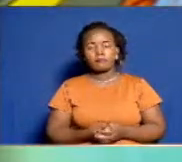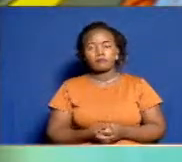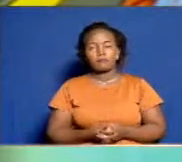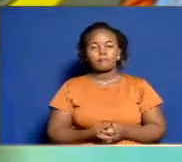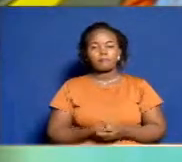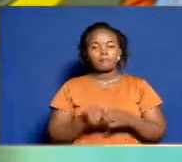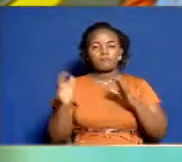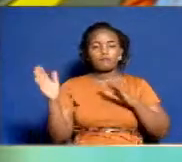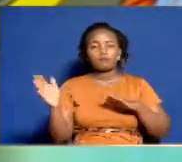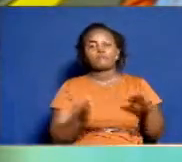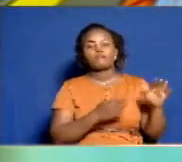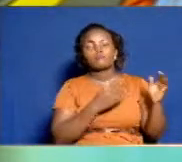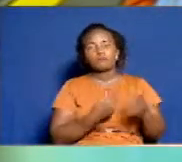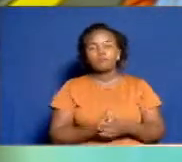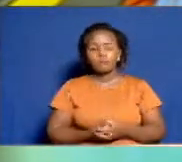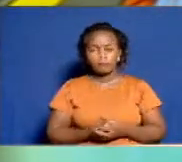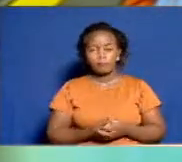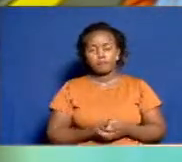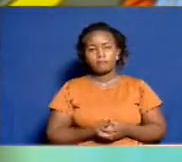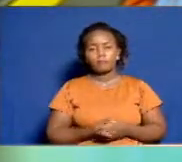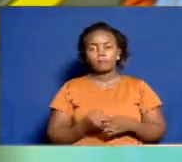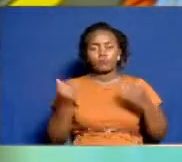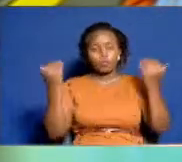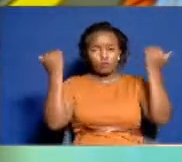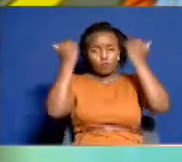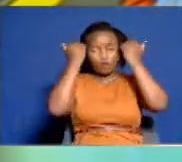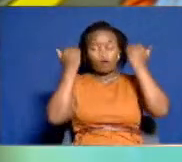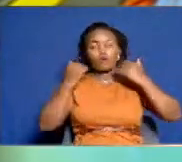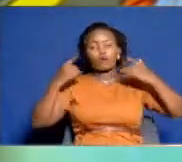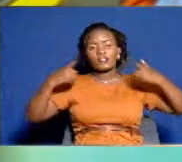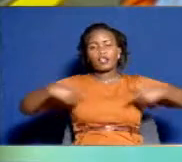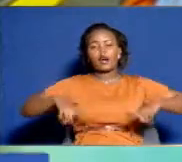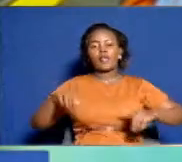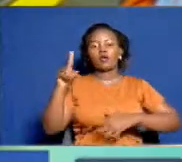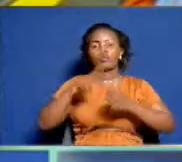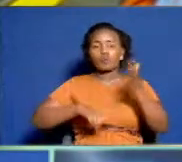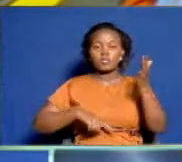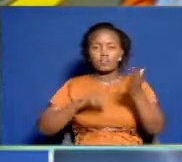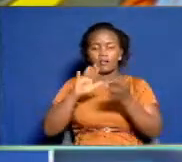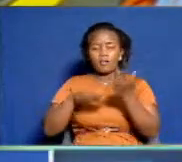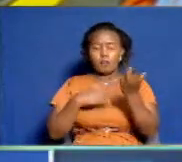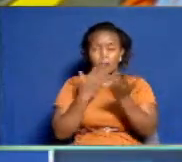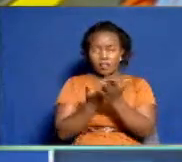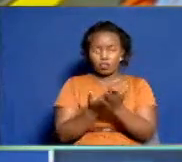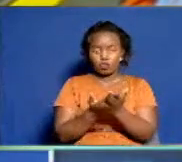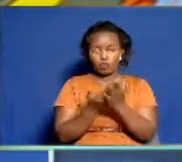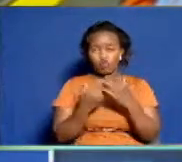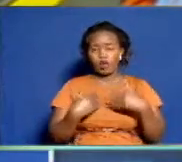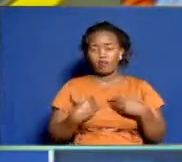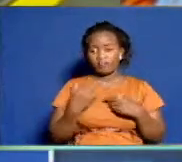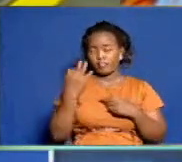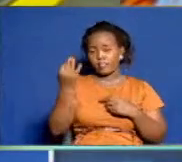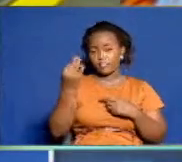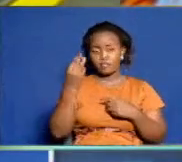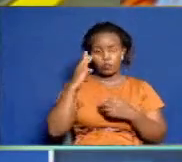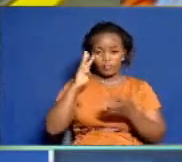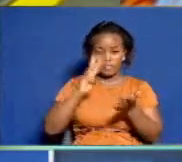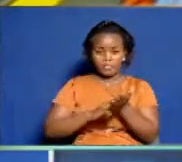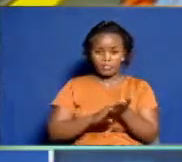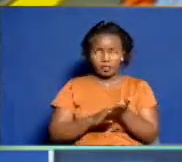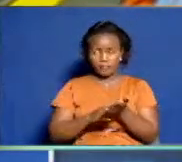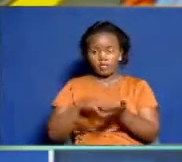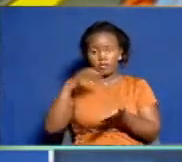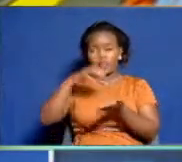To the corridors of justice now, where the court has allowed an application to have 3 witnesses in the inquest involving the